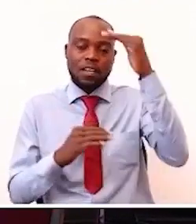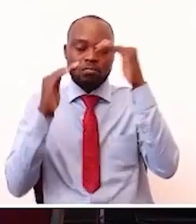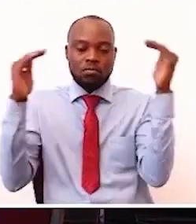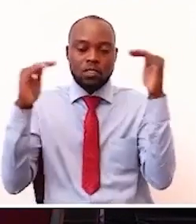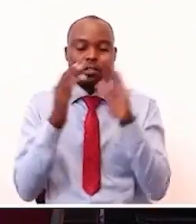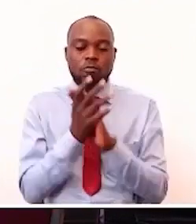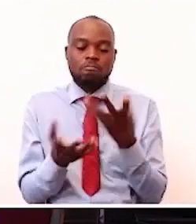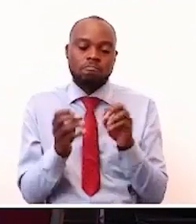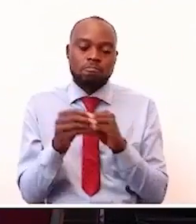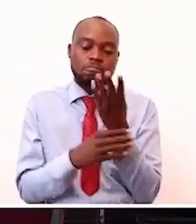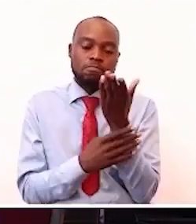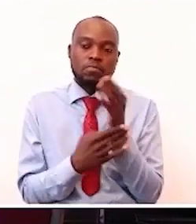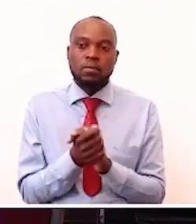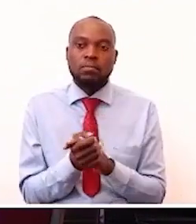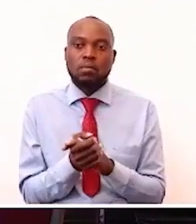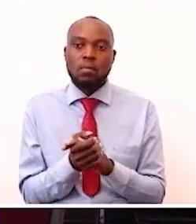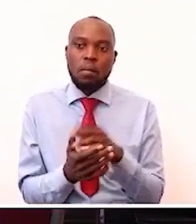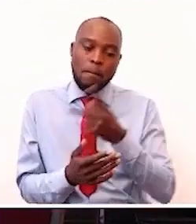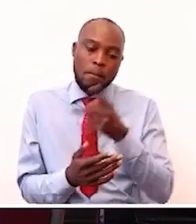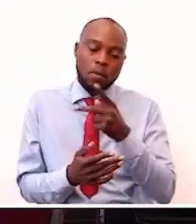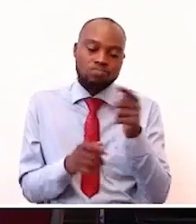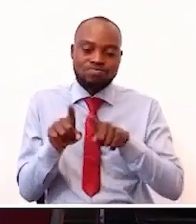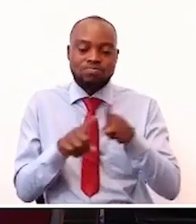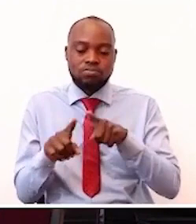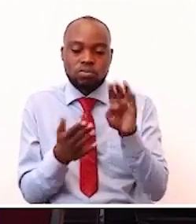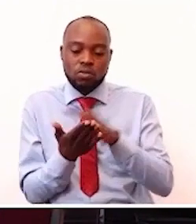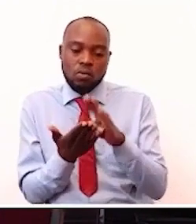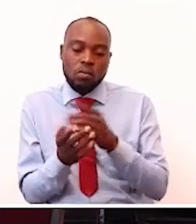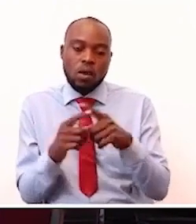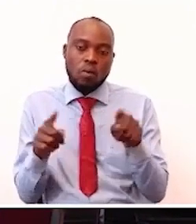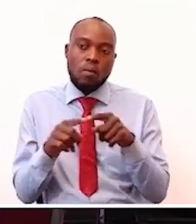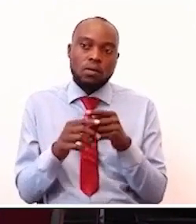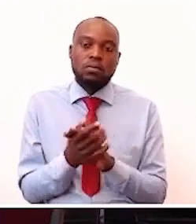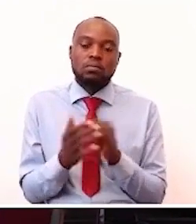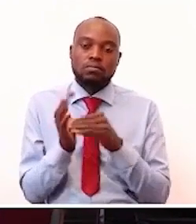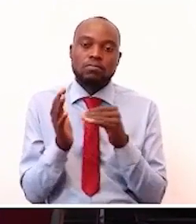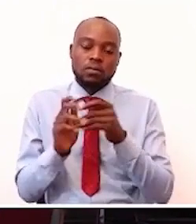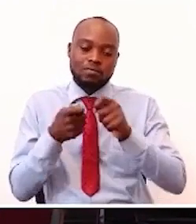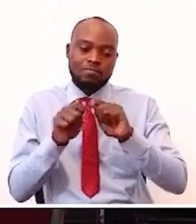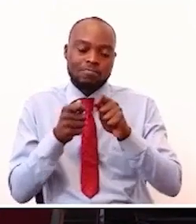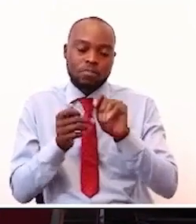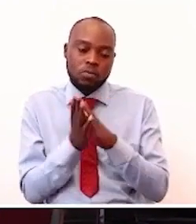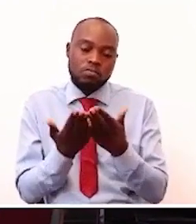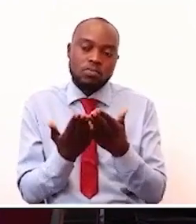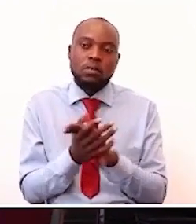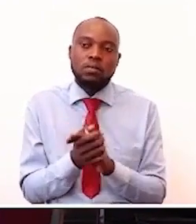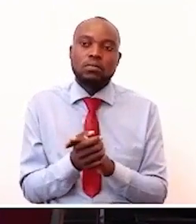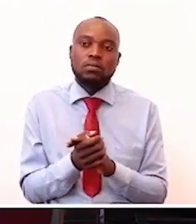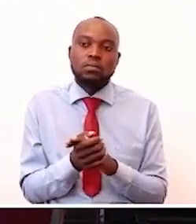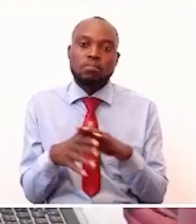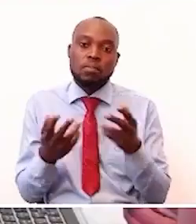illicit financial flows, both a very political document, but also a very technical document that sort of